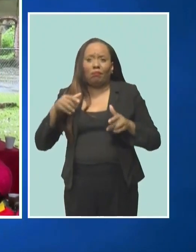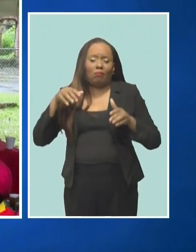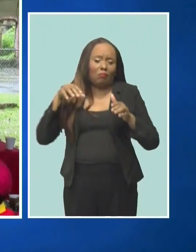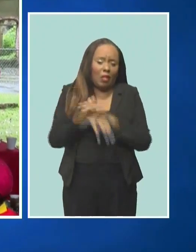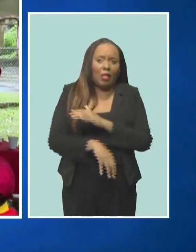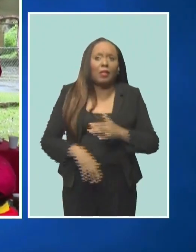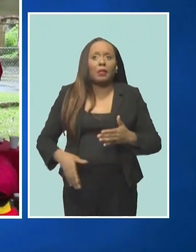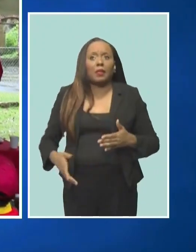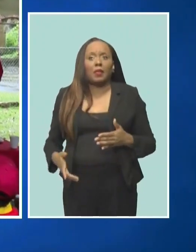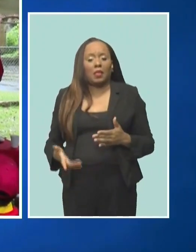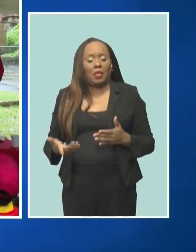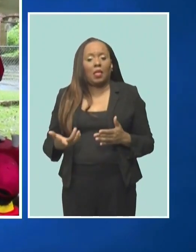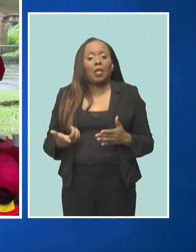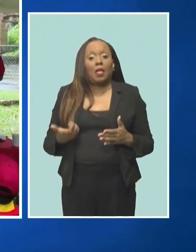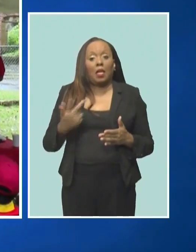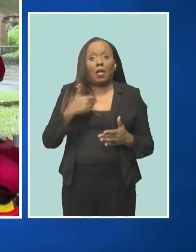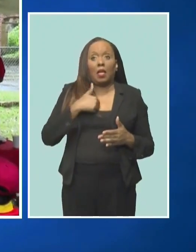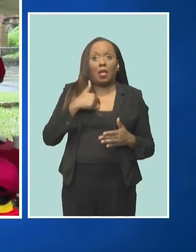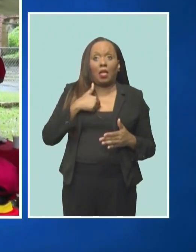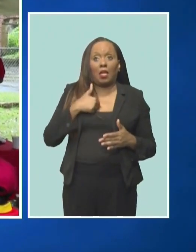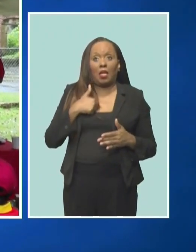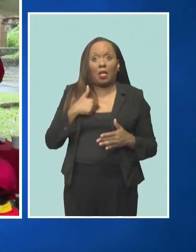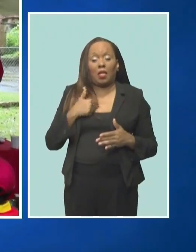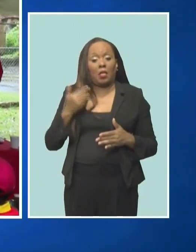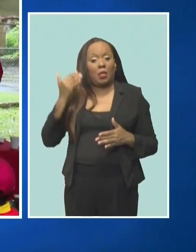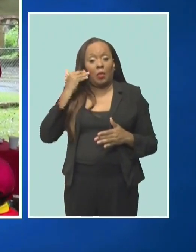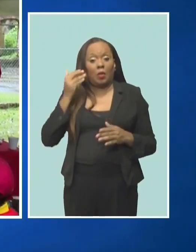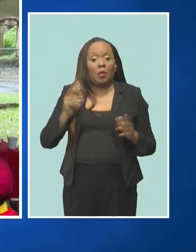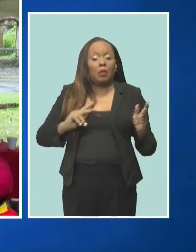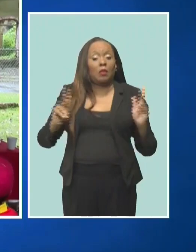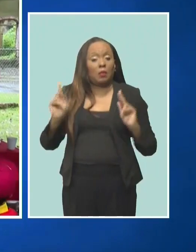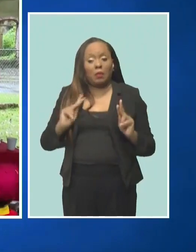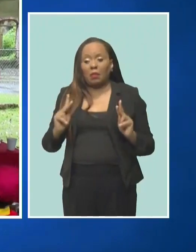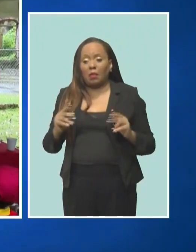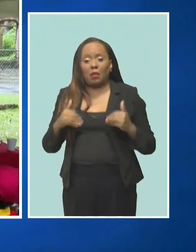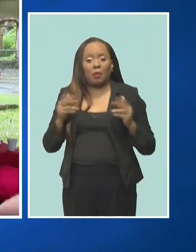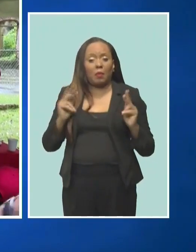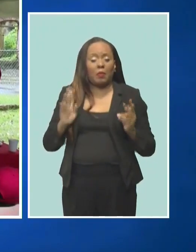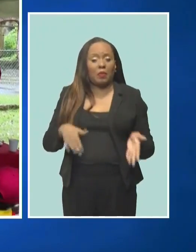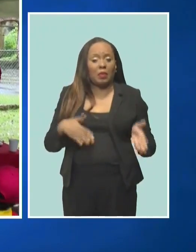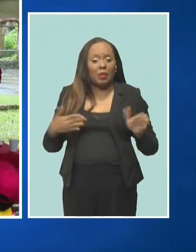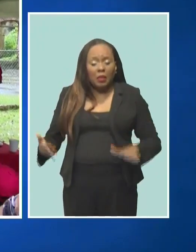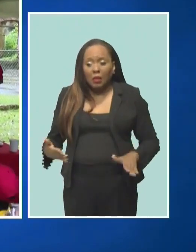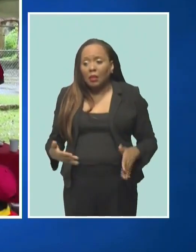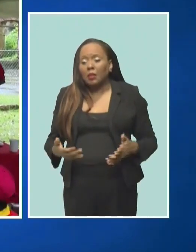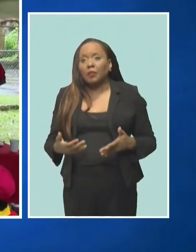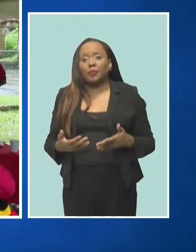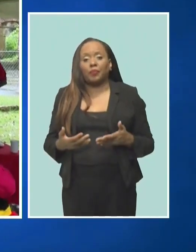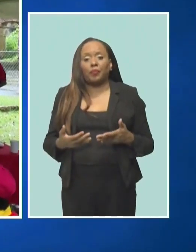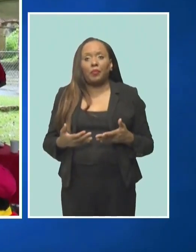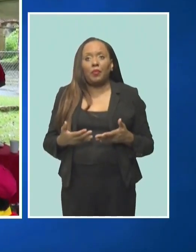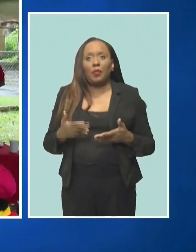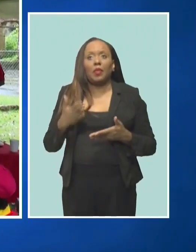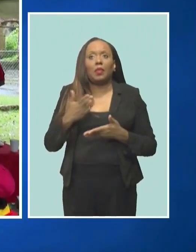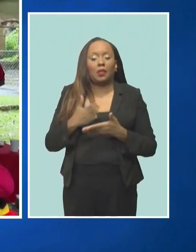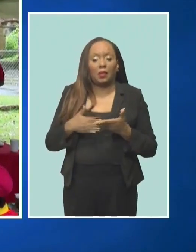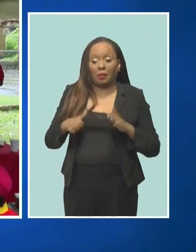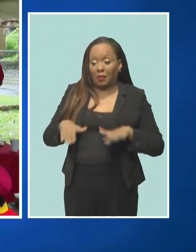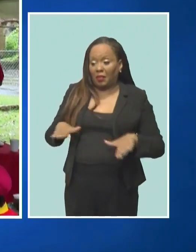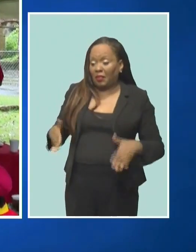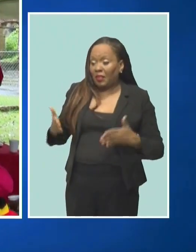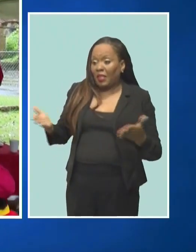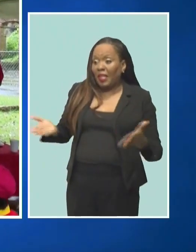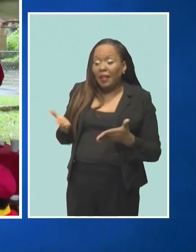crime. I myself, since I've been MP, I've lost a number of people, young people, to violent crime. And some of those children are here,